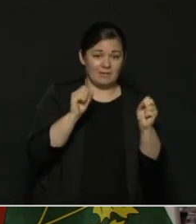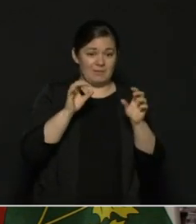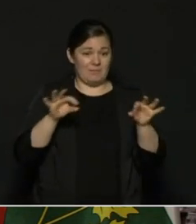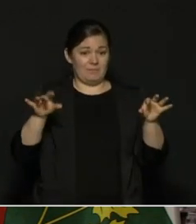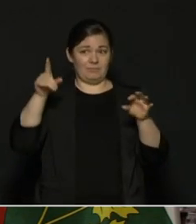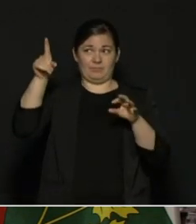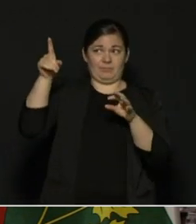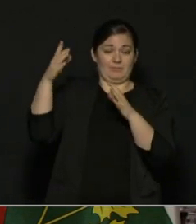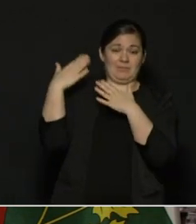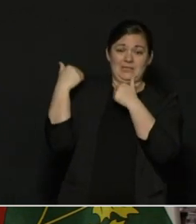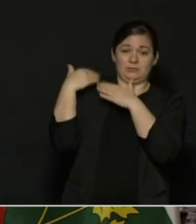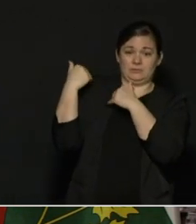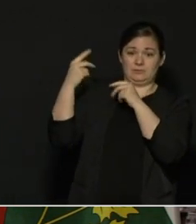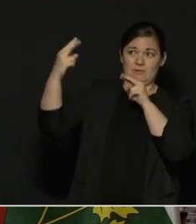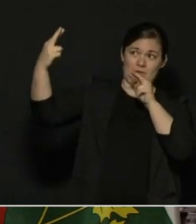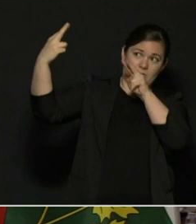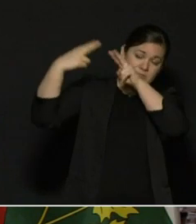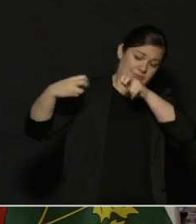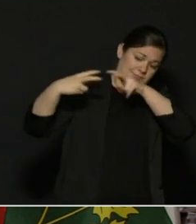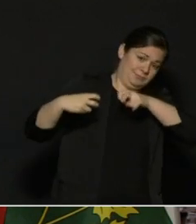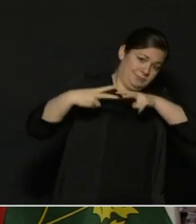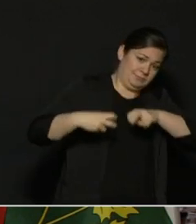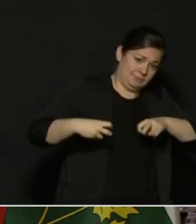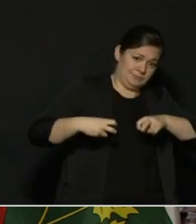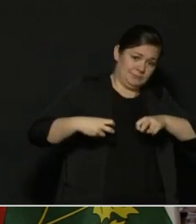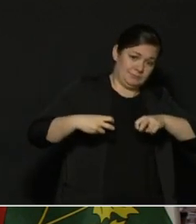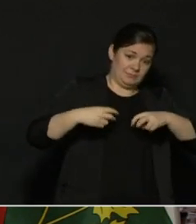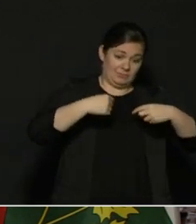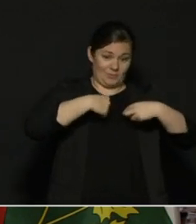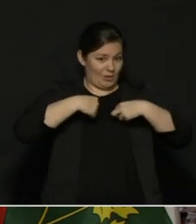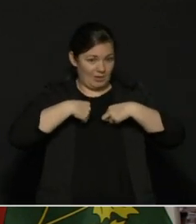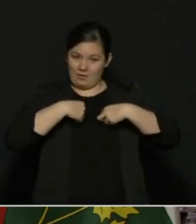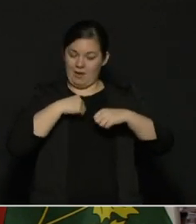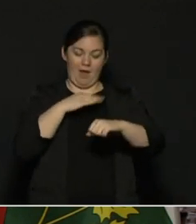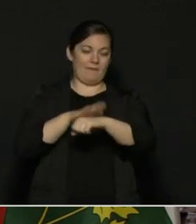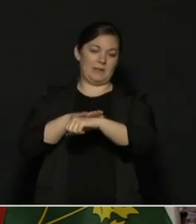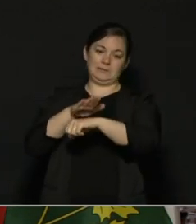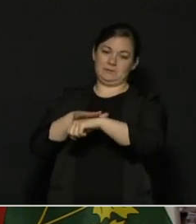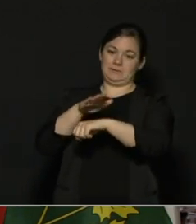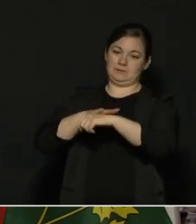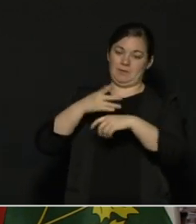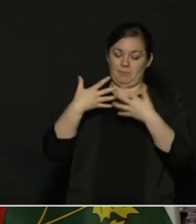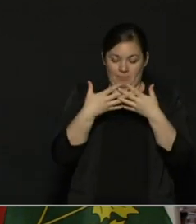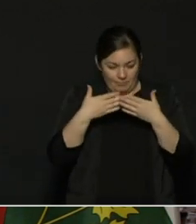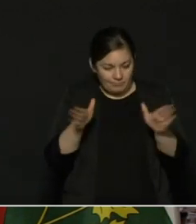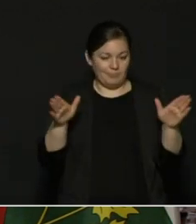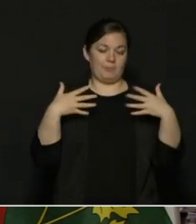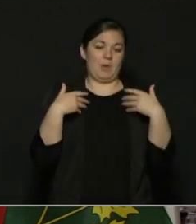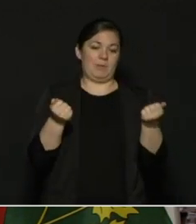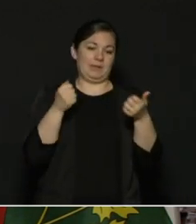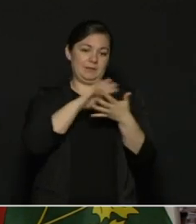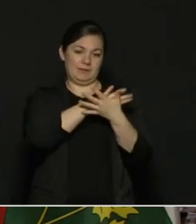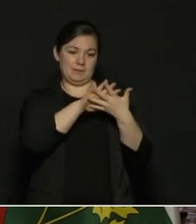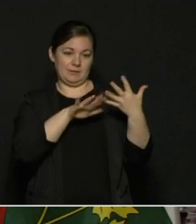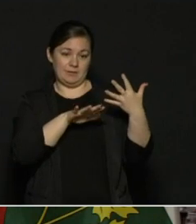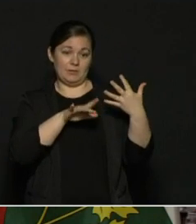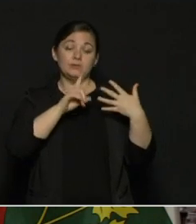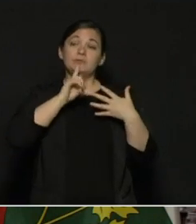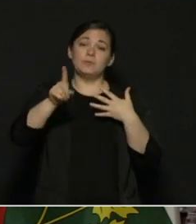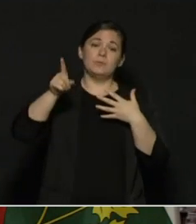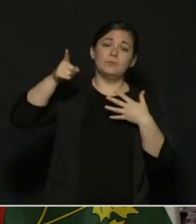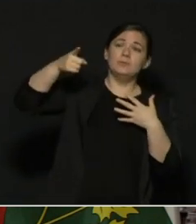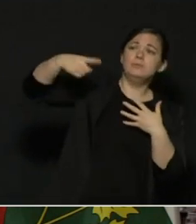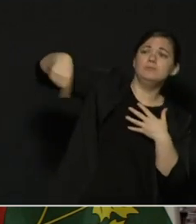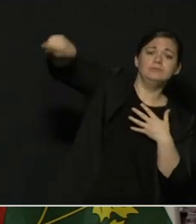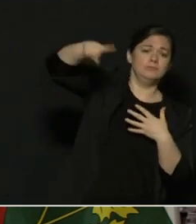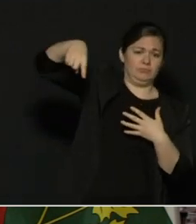sectors throughout to look at dealing with those issues there, and no doubt are starting to look at and to address some of those matters,